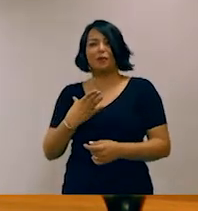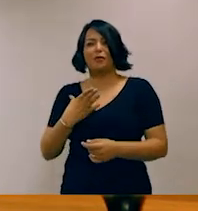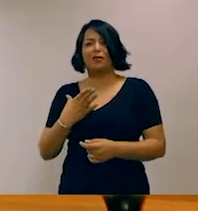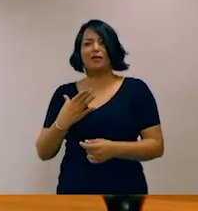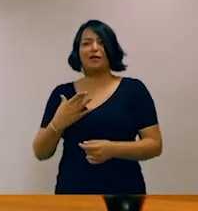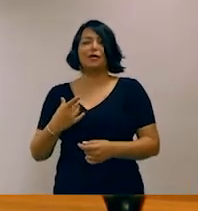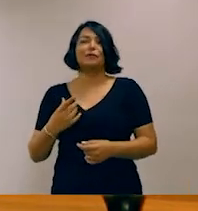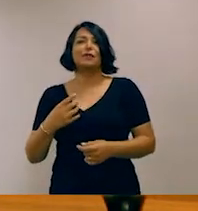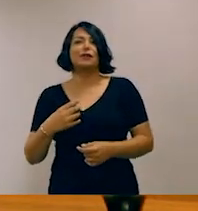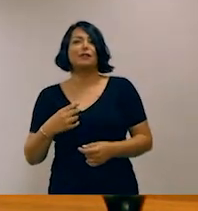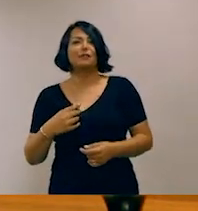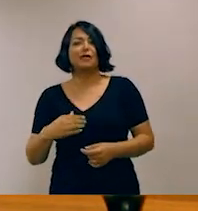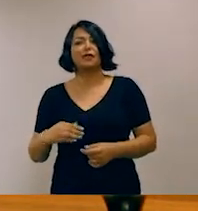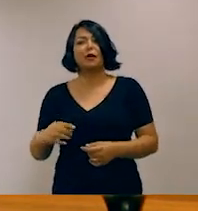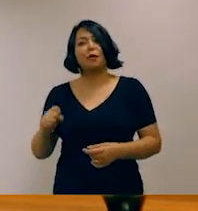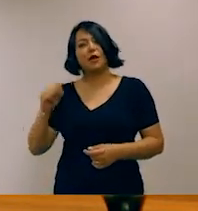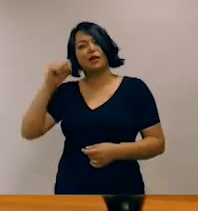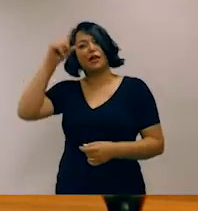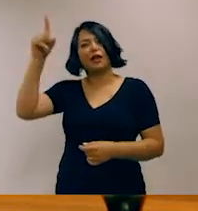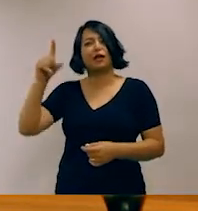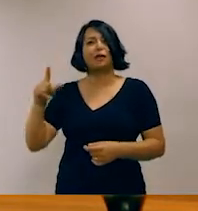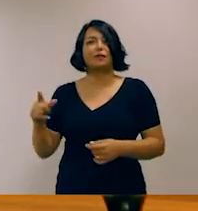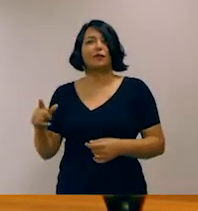The technical part is in